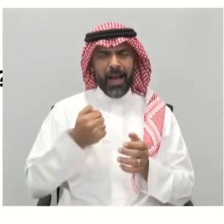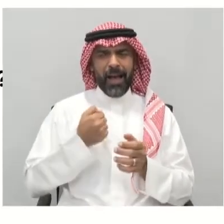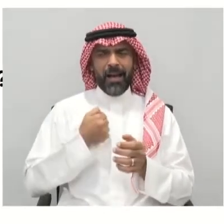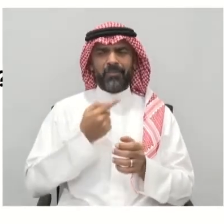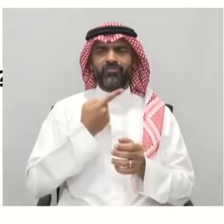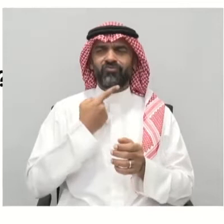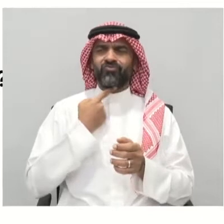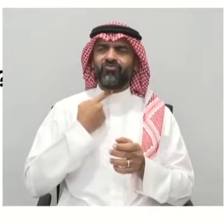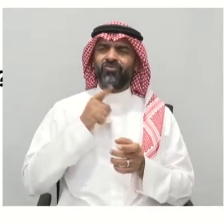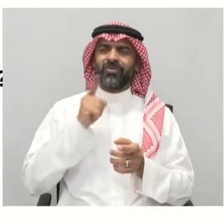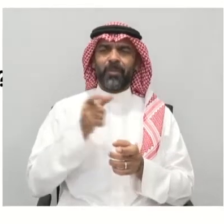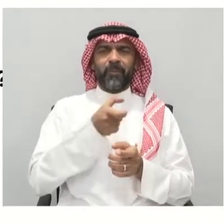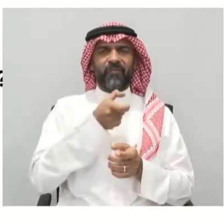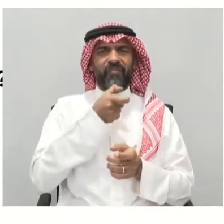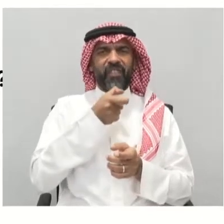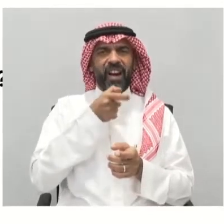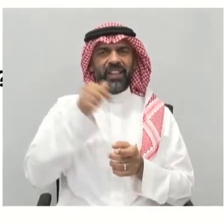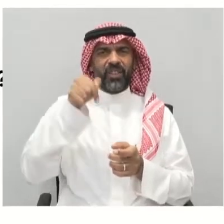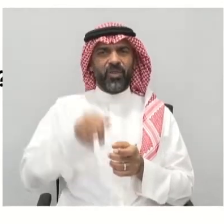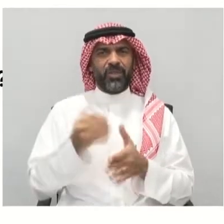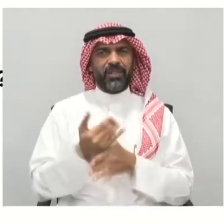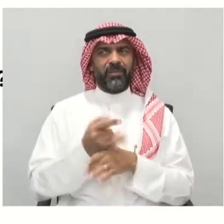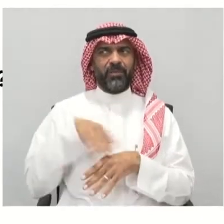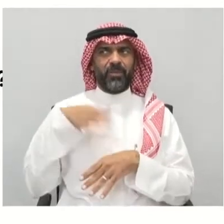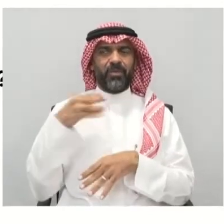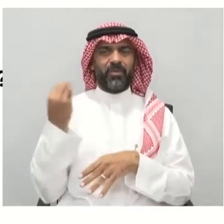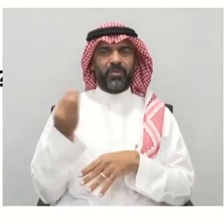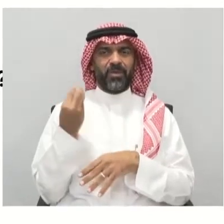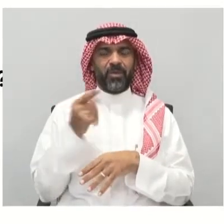just like me. I already do.